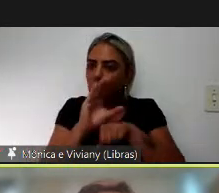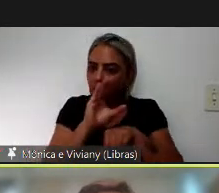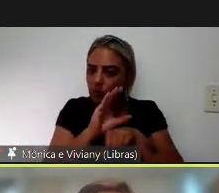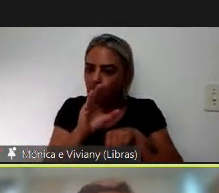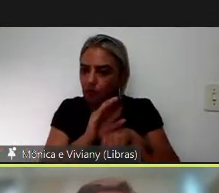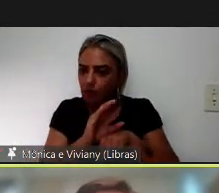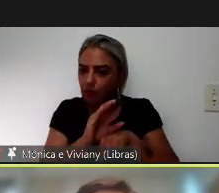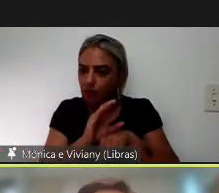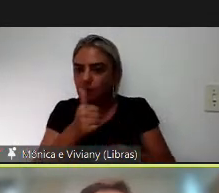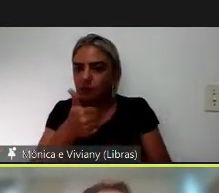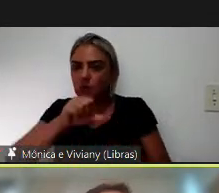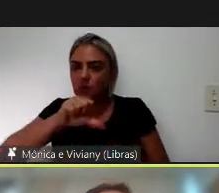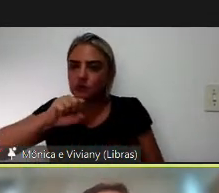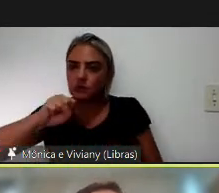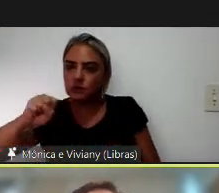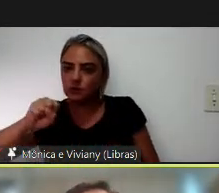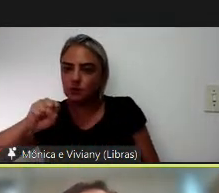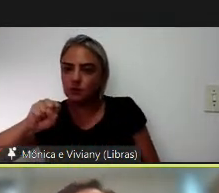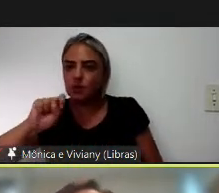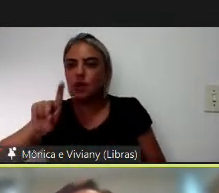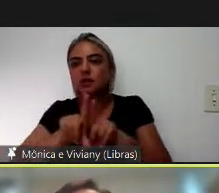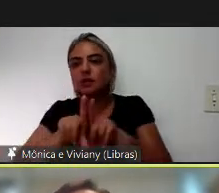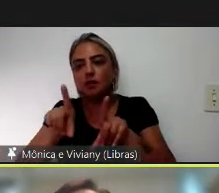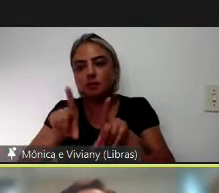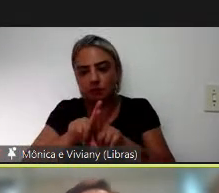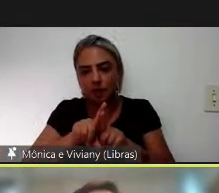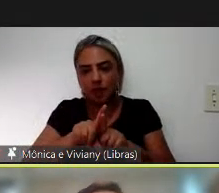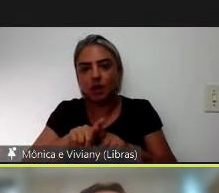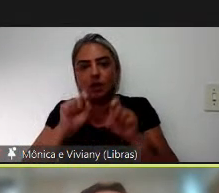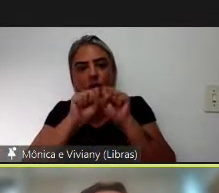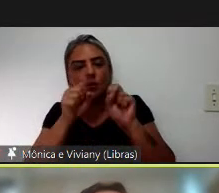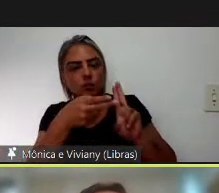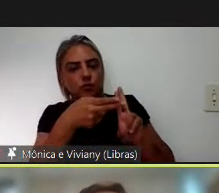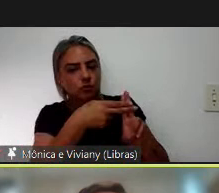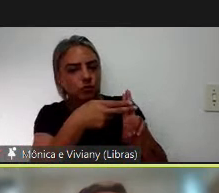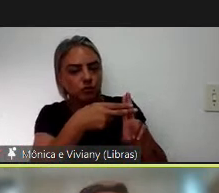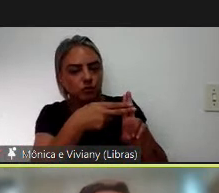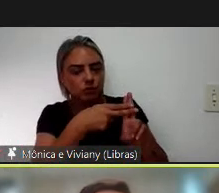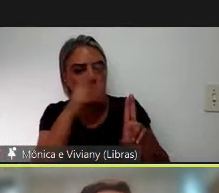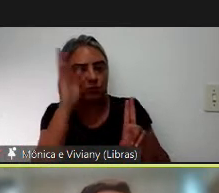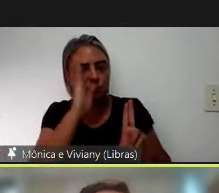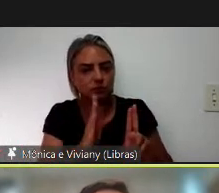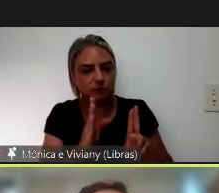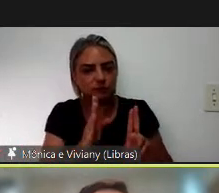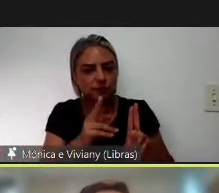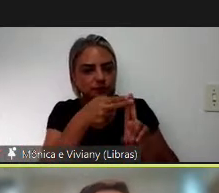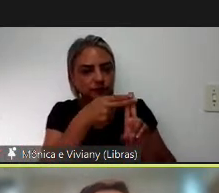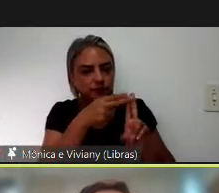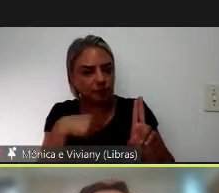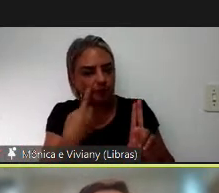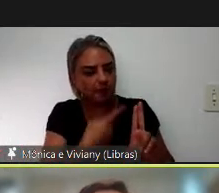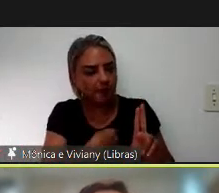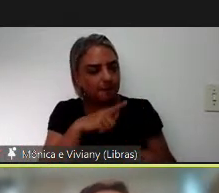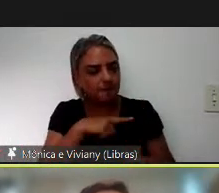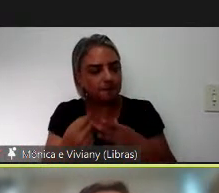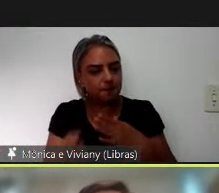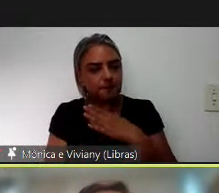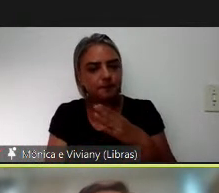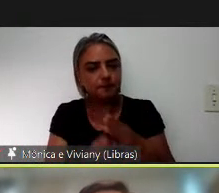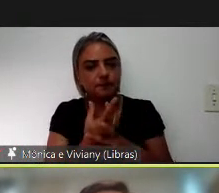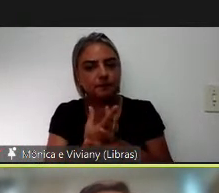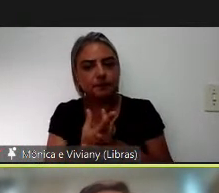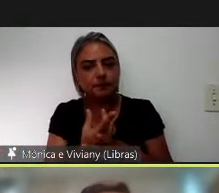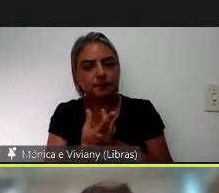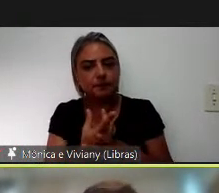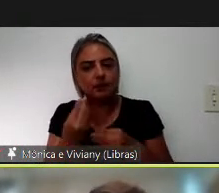federal constitution is from 1988, and beyond that, the unified health system that